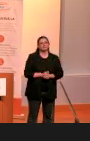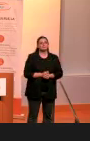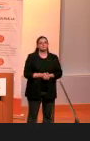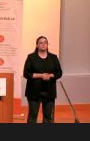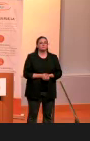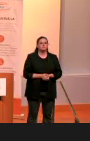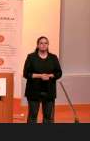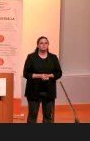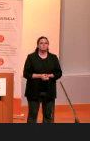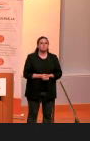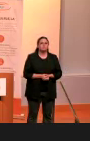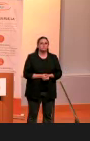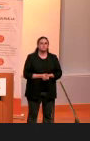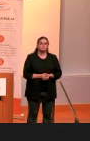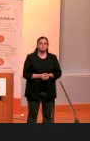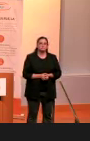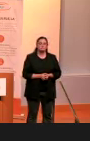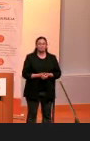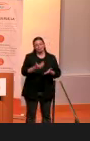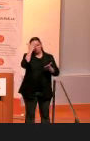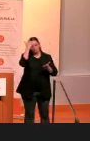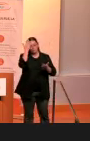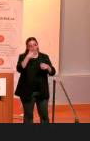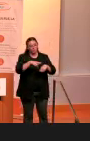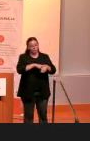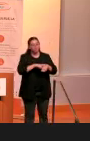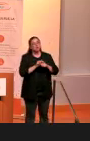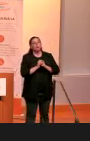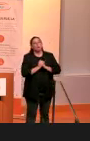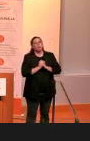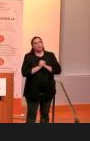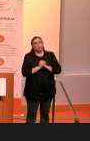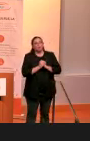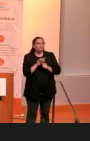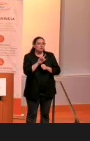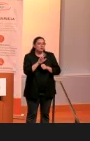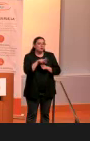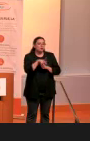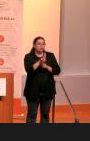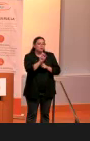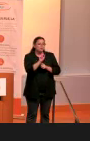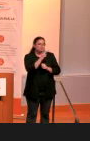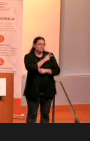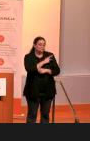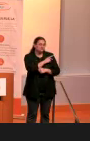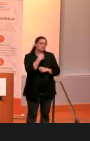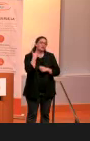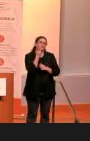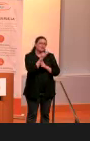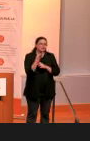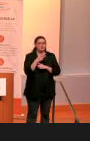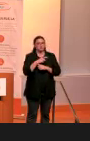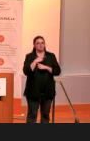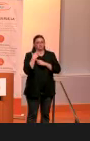So we know, of course, there are some things that lupus patients have risk factors for.